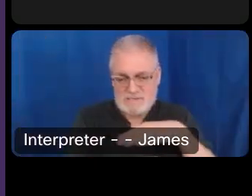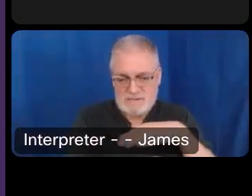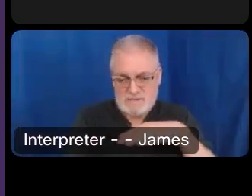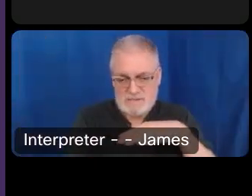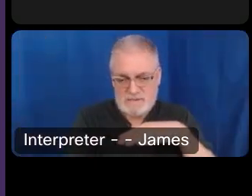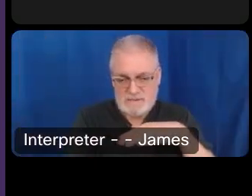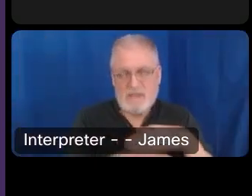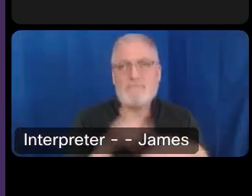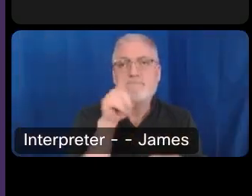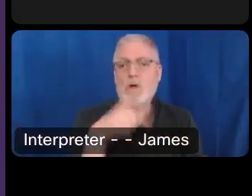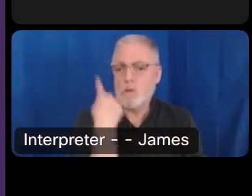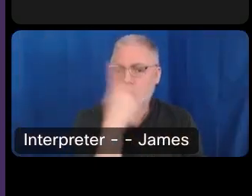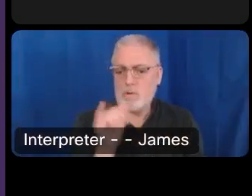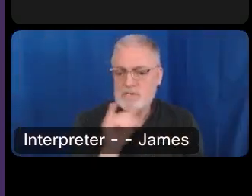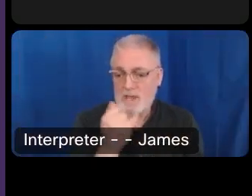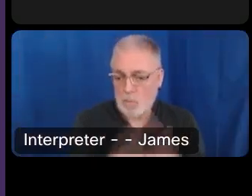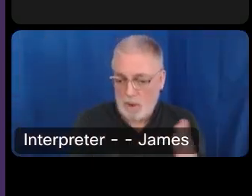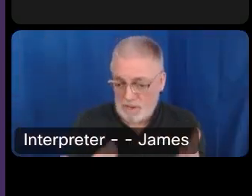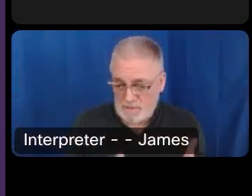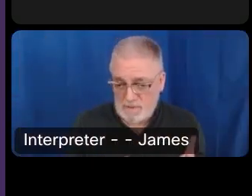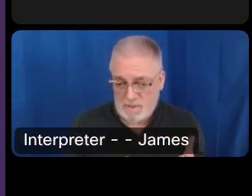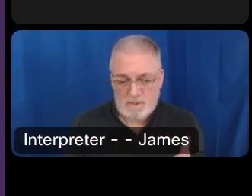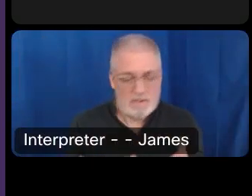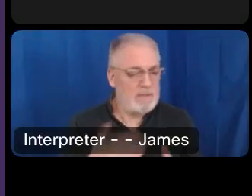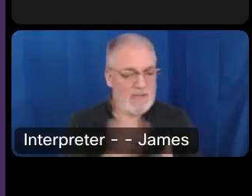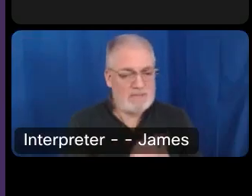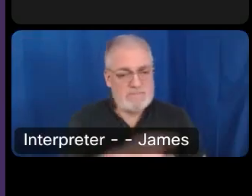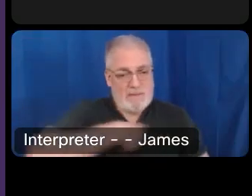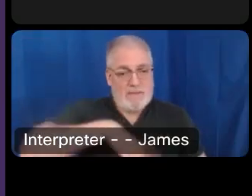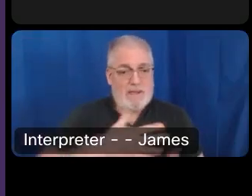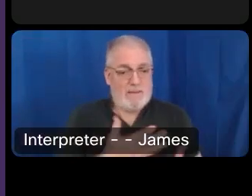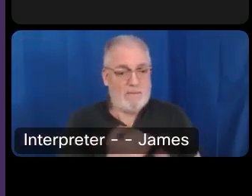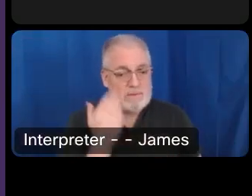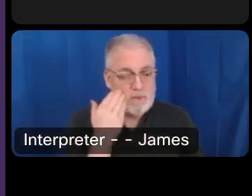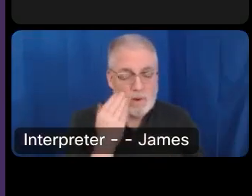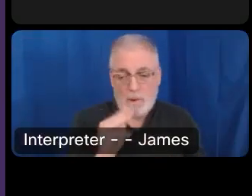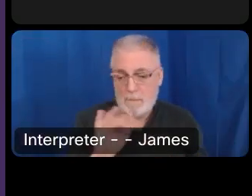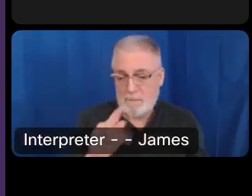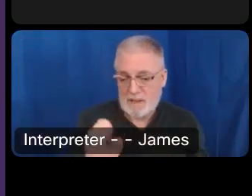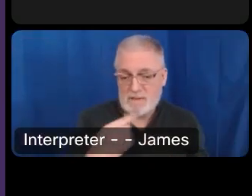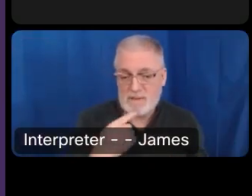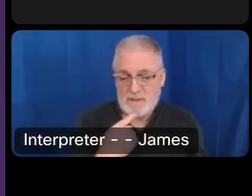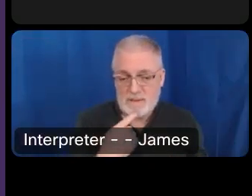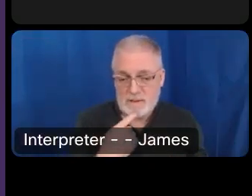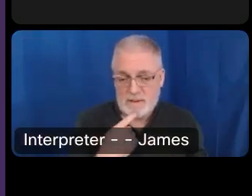So Mike, I saw you got your hand up. I put this as my priority.